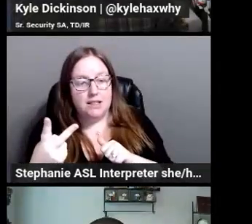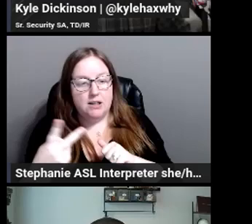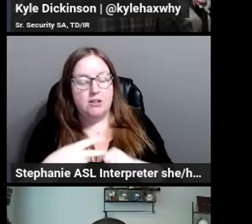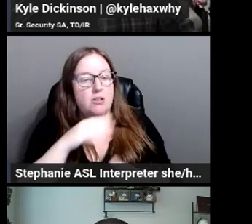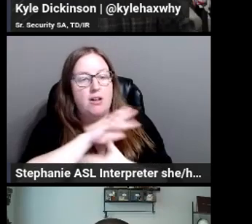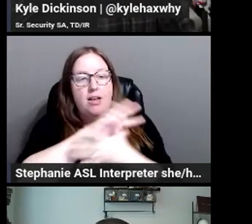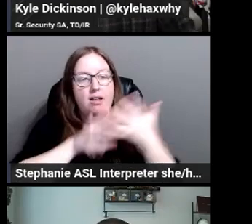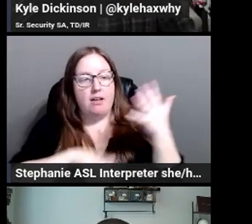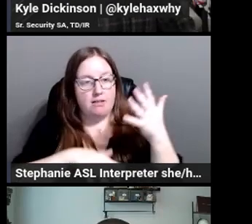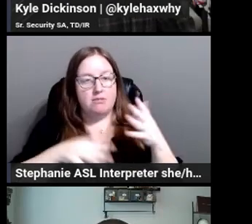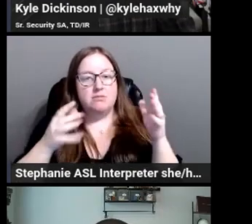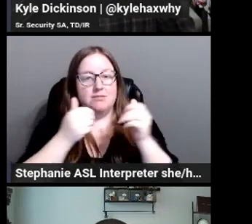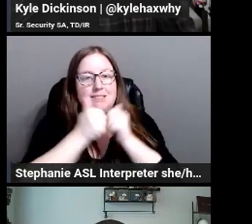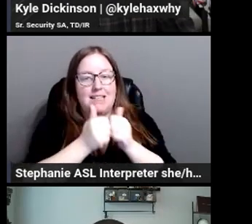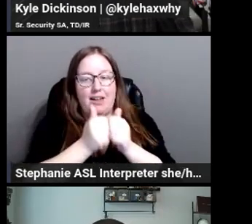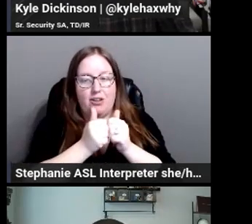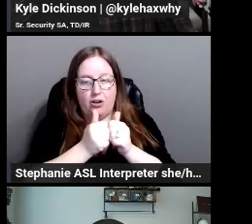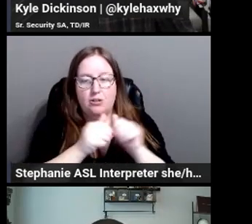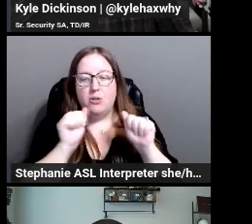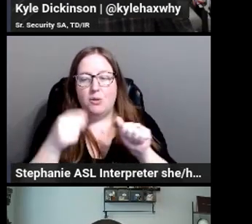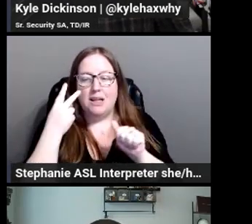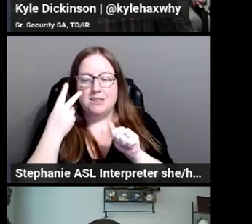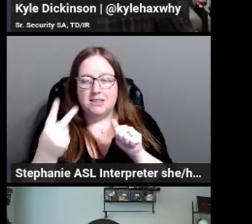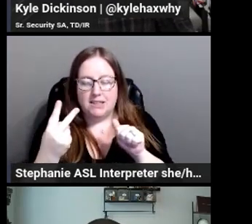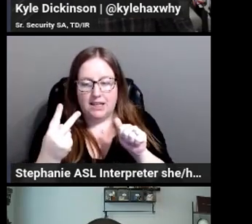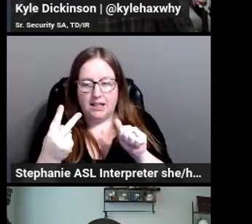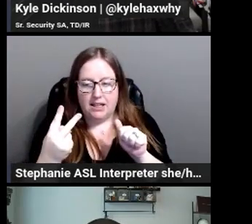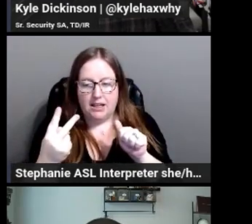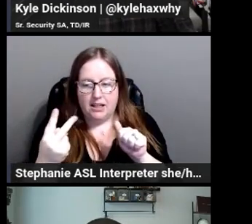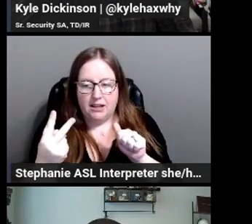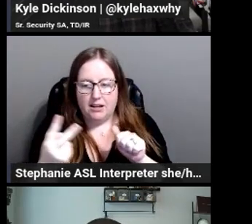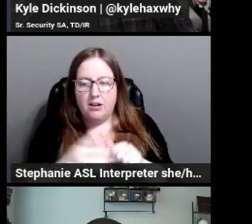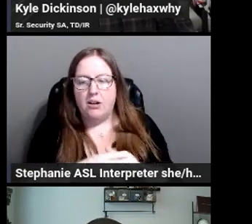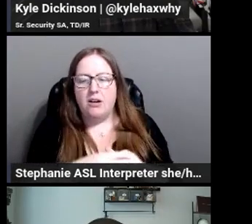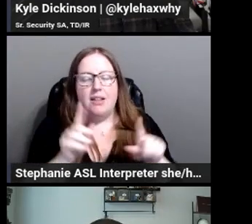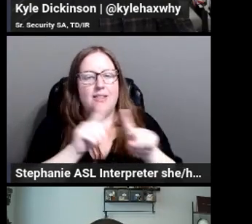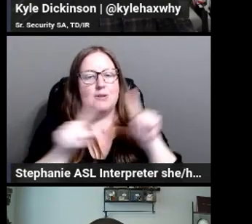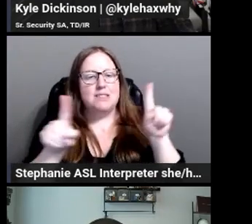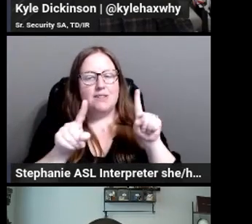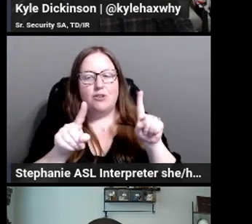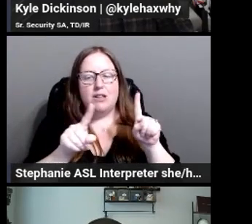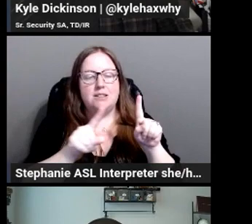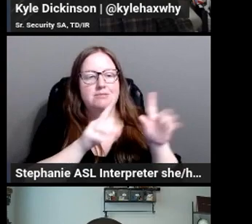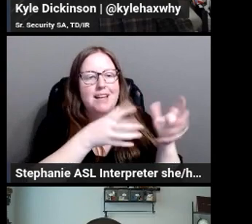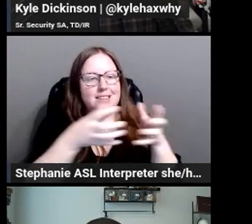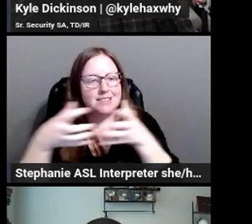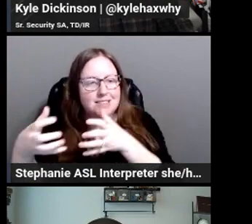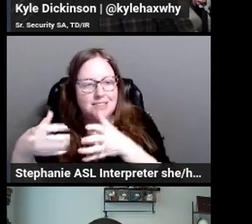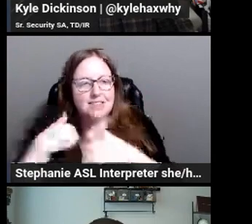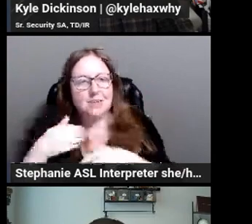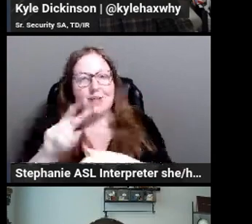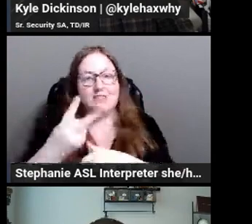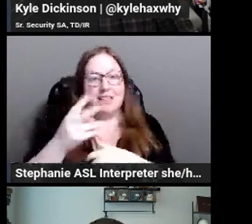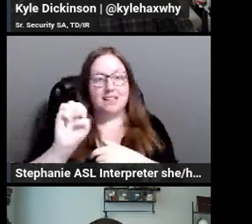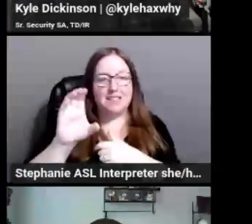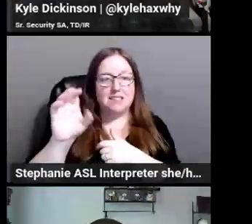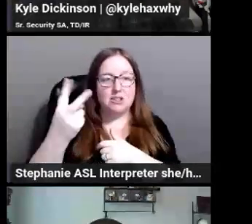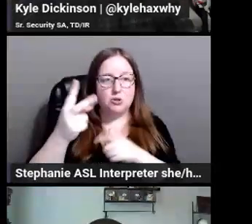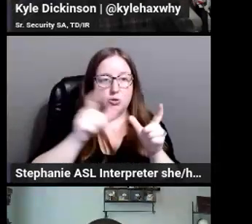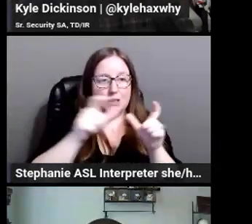these things grouped together. So we're seeing, these different entities. Hey, look, there's a second EC2 instance